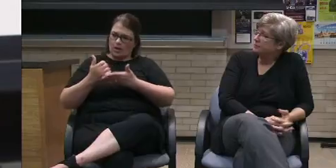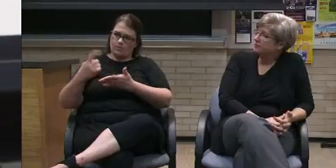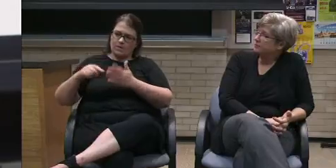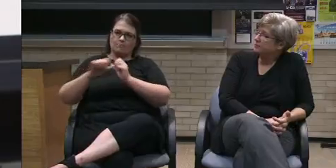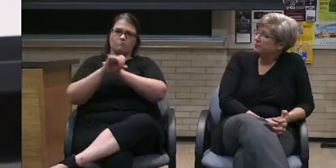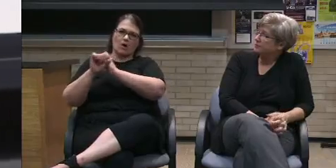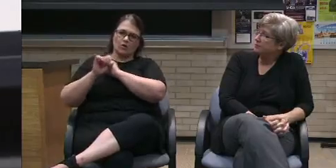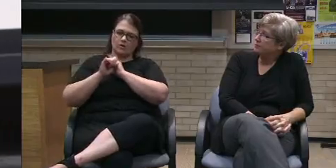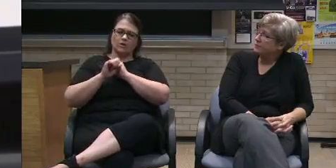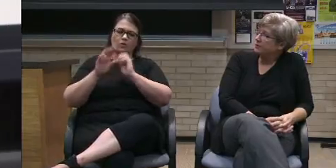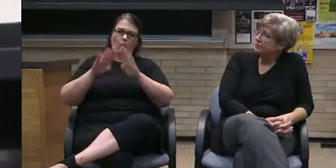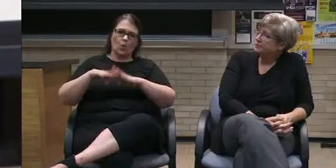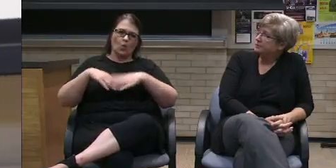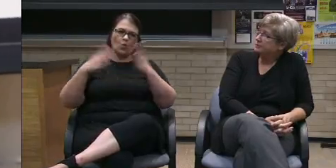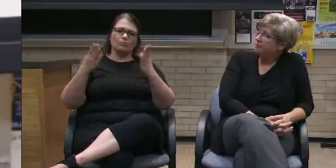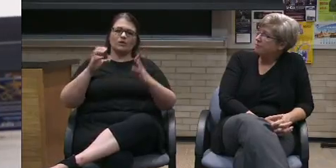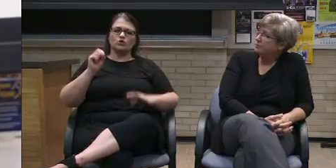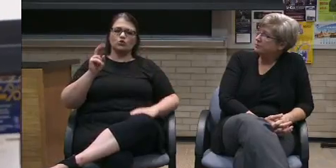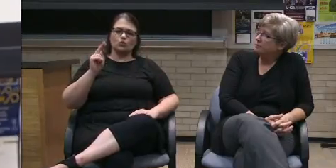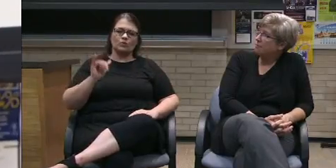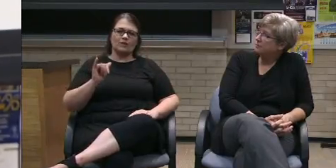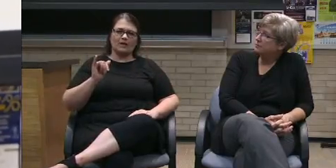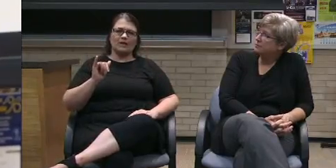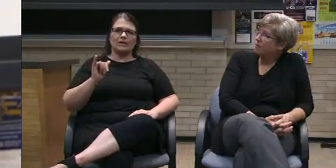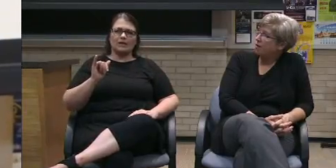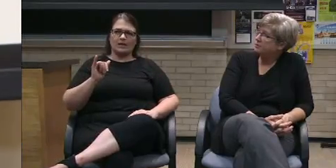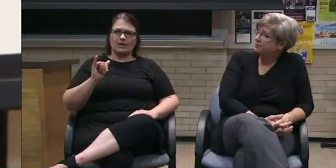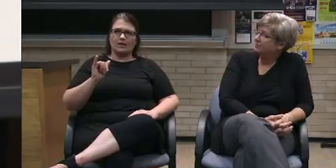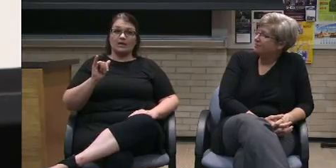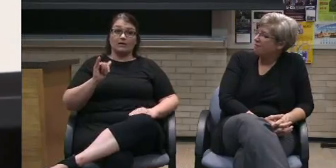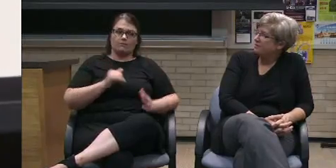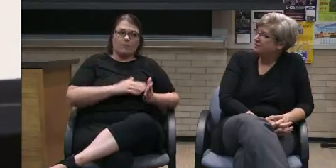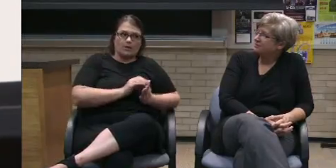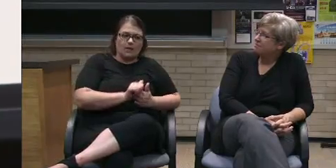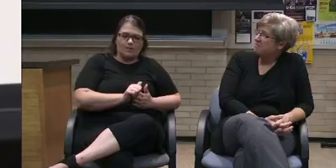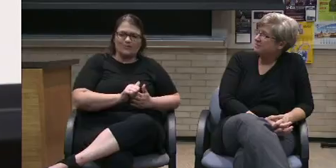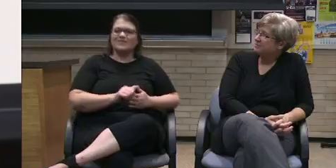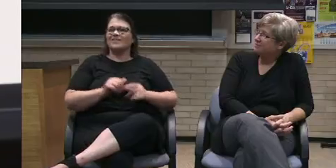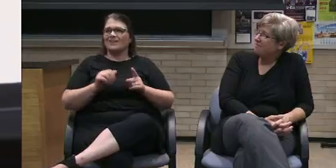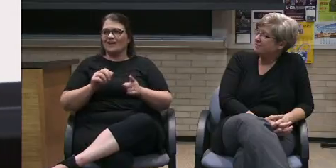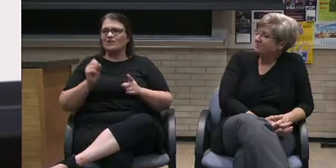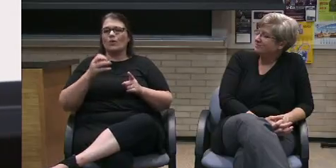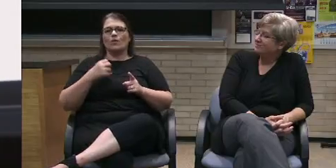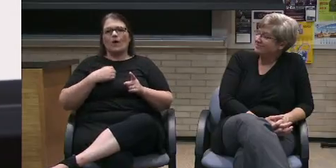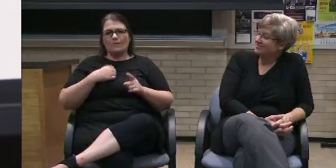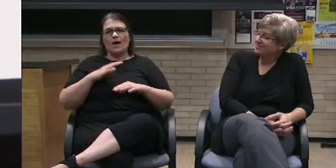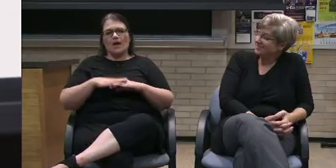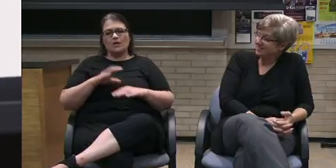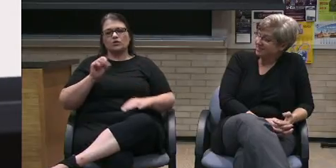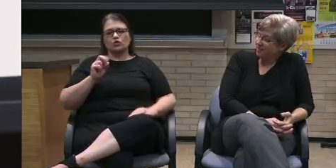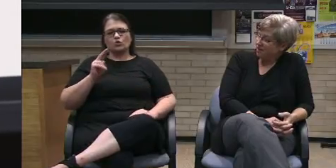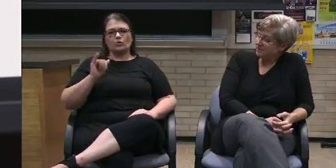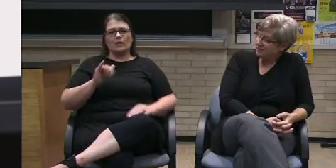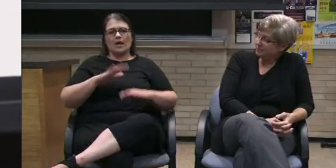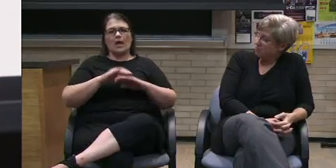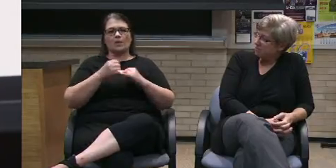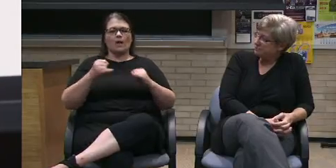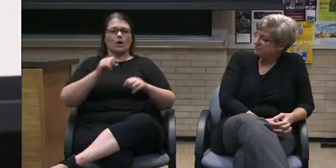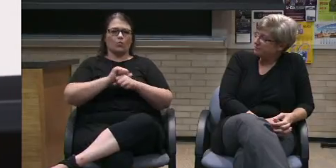whole Open SUNY enterprise more significantly, $10 million. And so I'm on the SUNY Online Working Committee